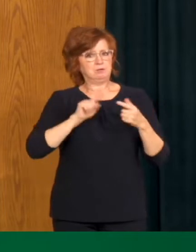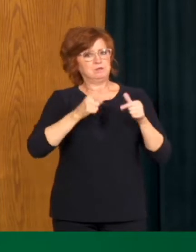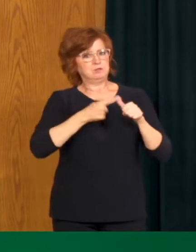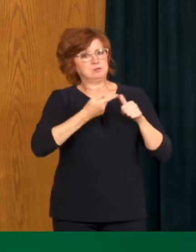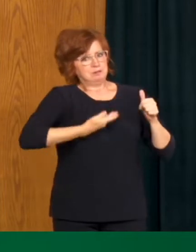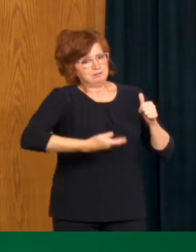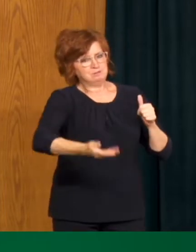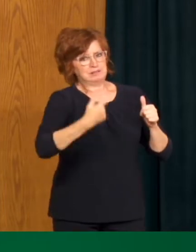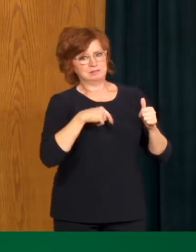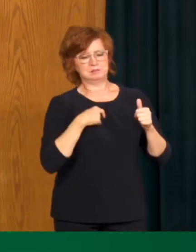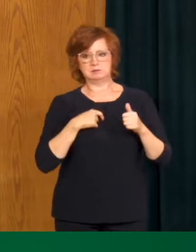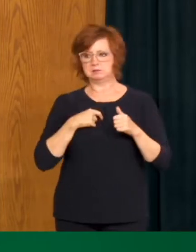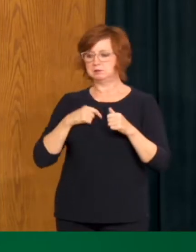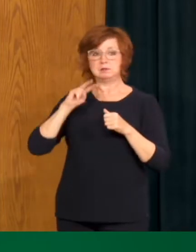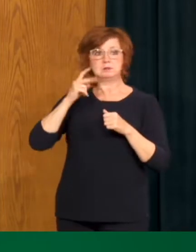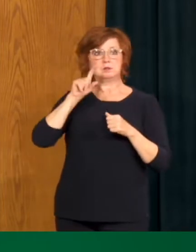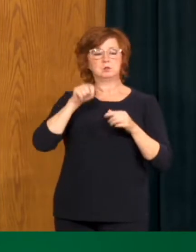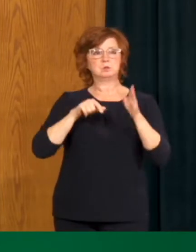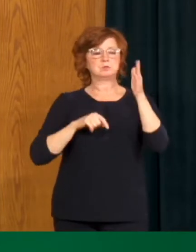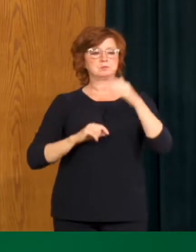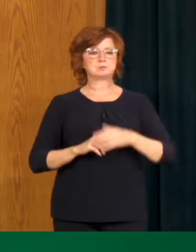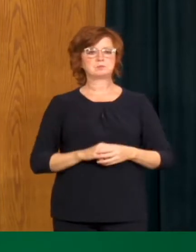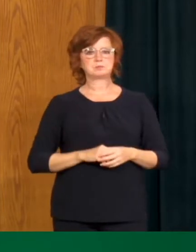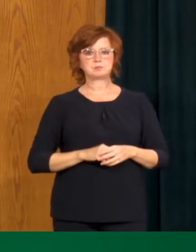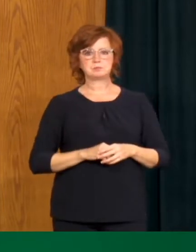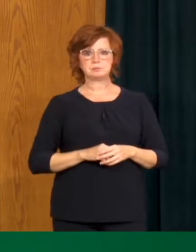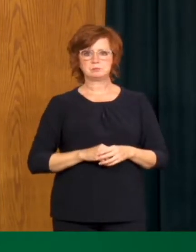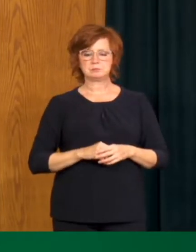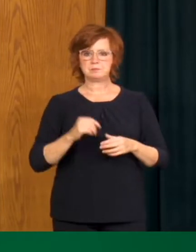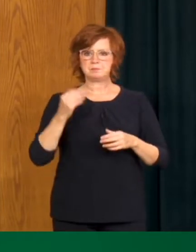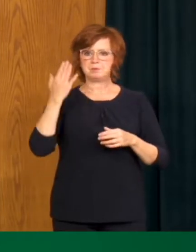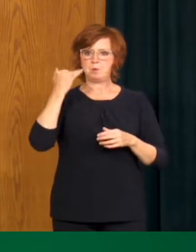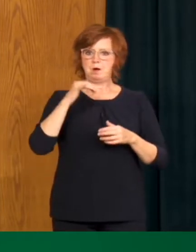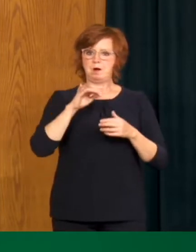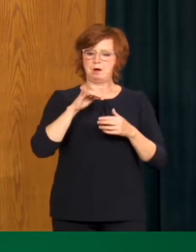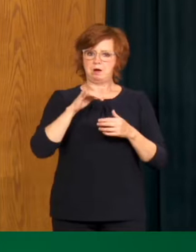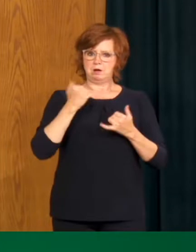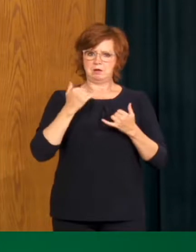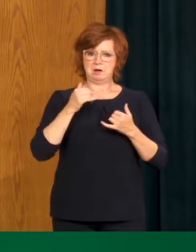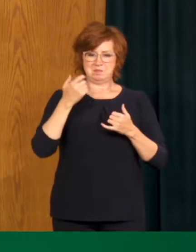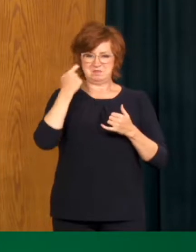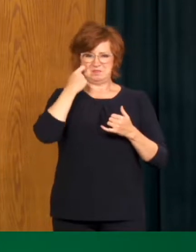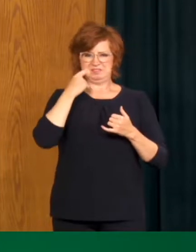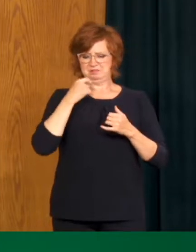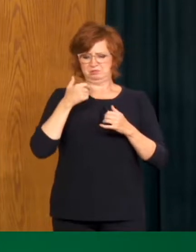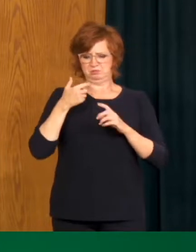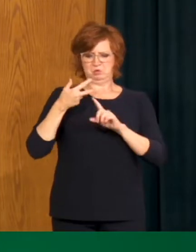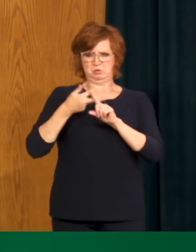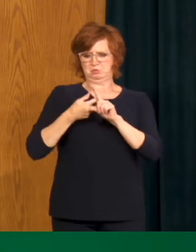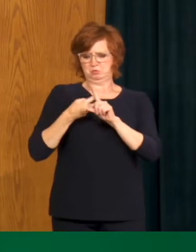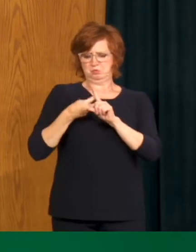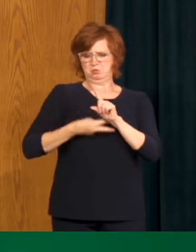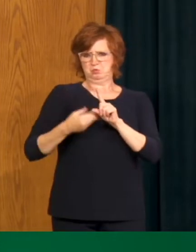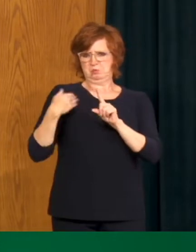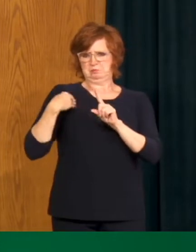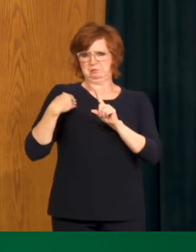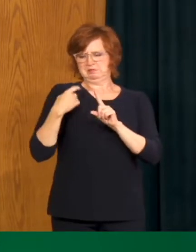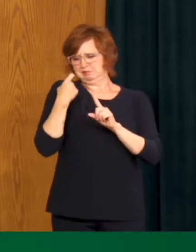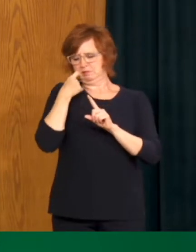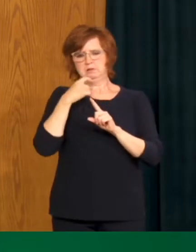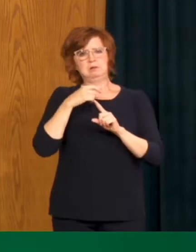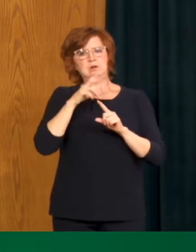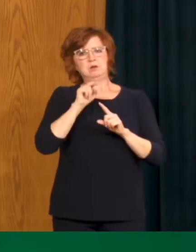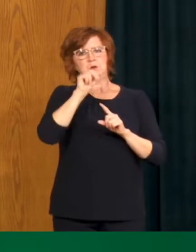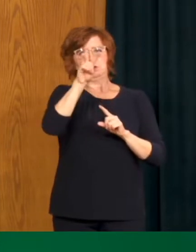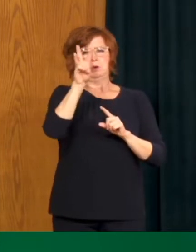the reasoning behind not implementing stricter enforcement in the areas affected, like we saw in the far north a few months ago? Will that be happening, and will it be implemented?